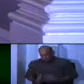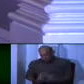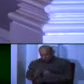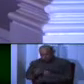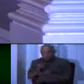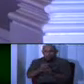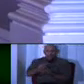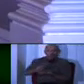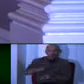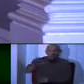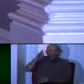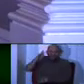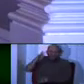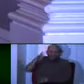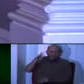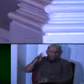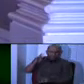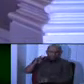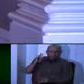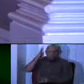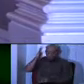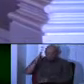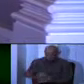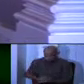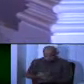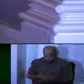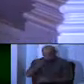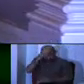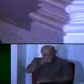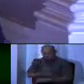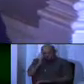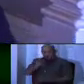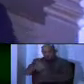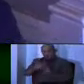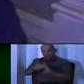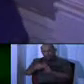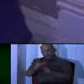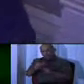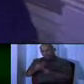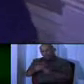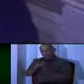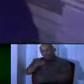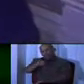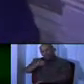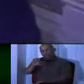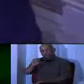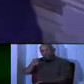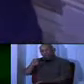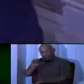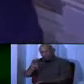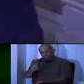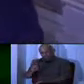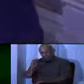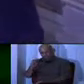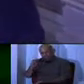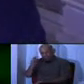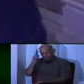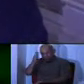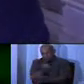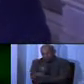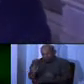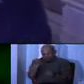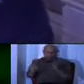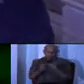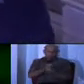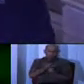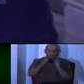Holy Spirit. She will bear a son, and you will call his name Jesus, for he will save his people